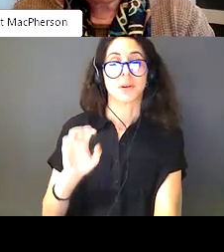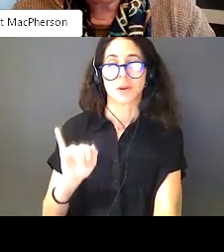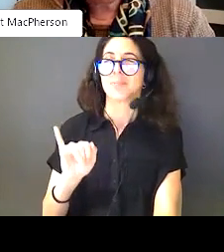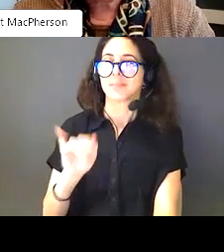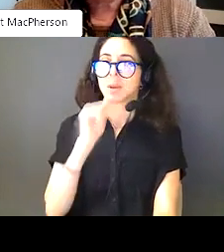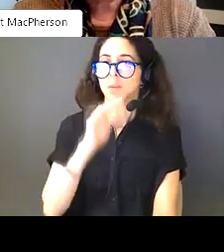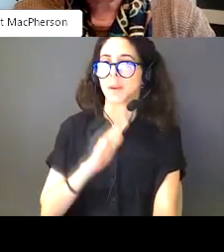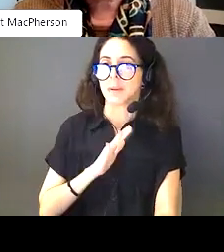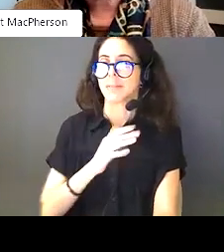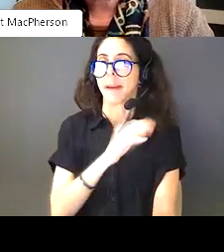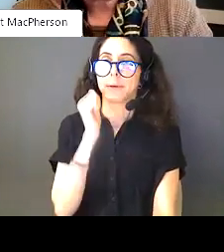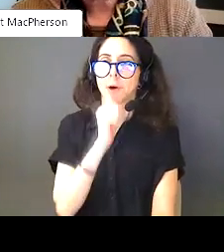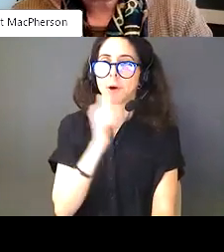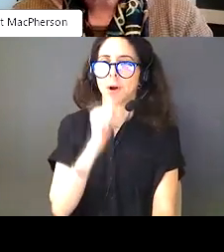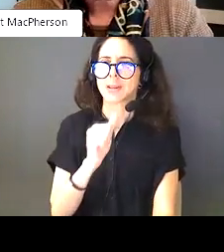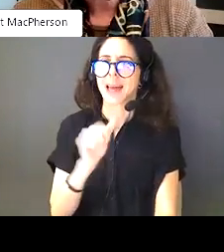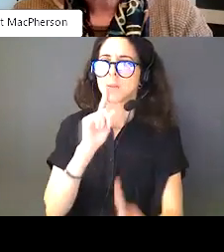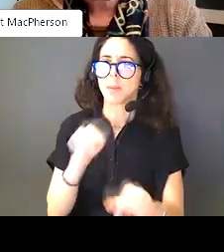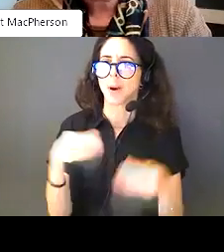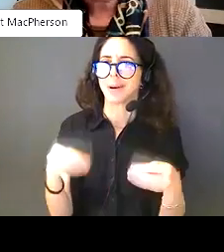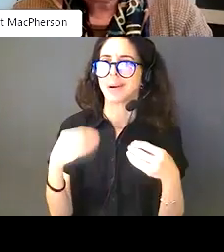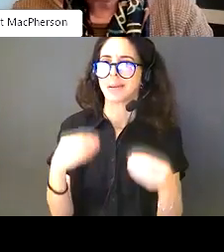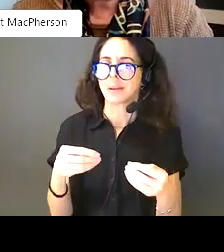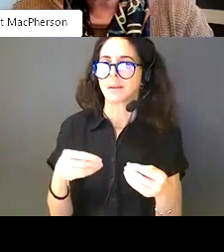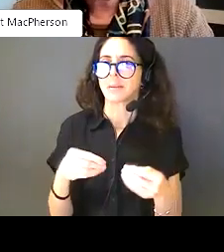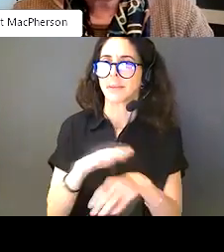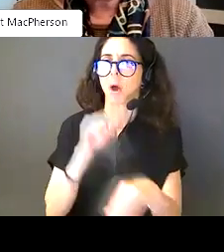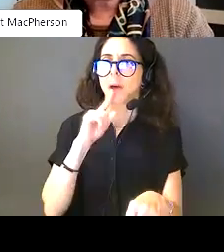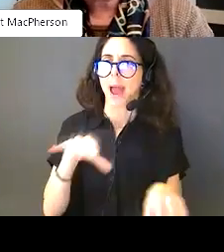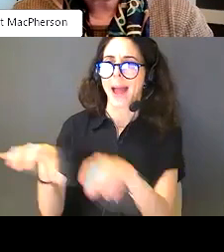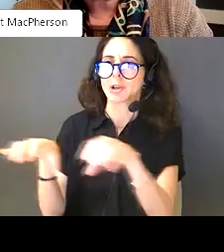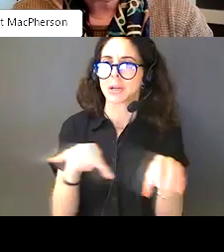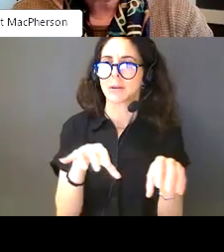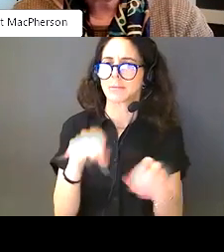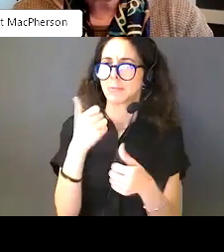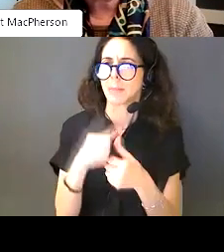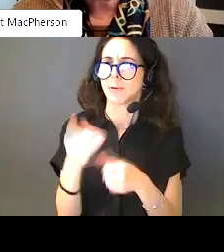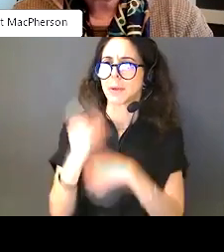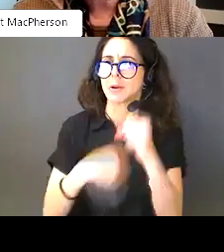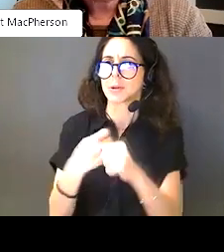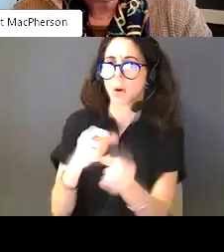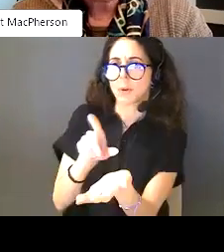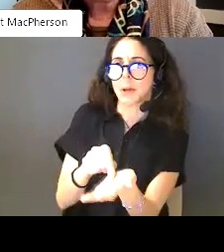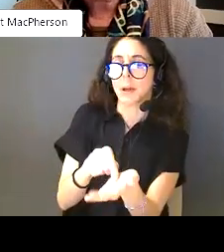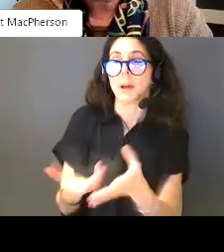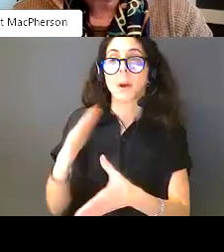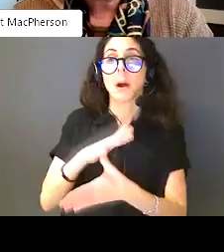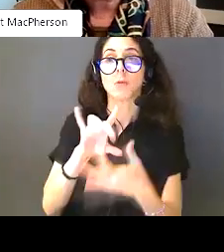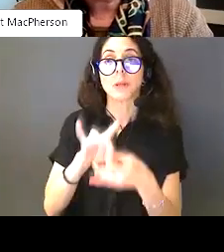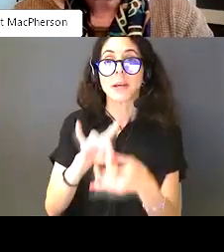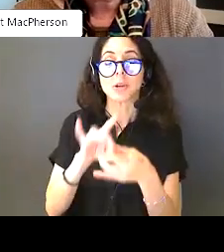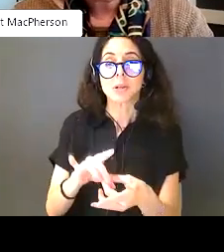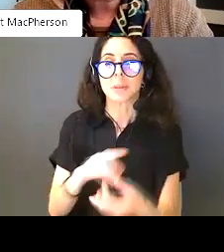report that came out a few years ago, and the call to action that prioritizes relationships and the voices